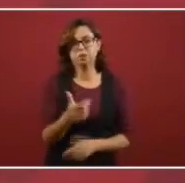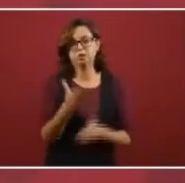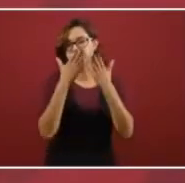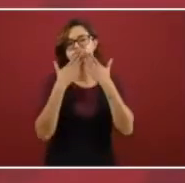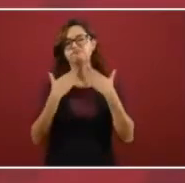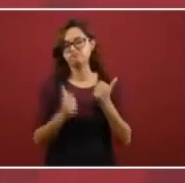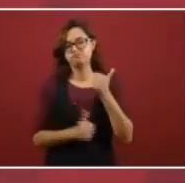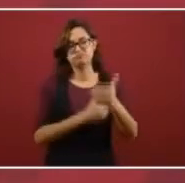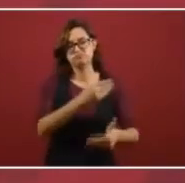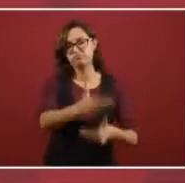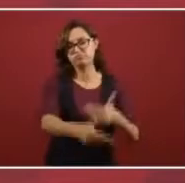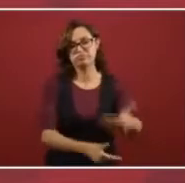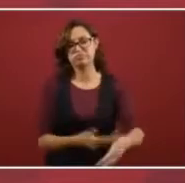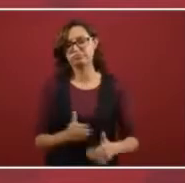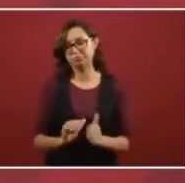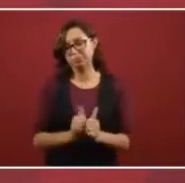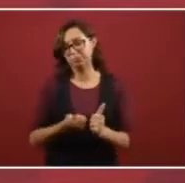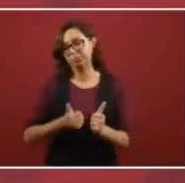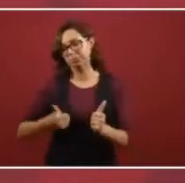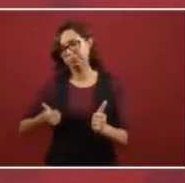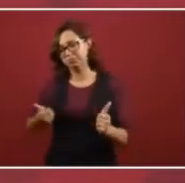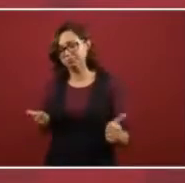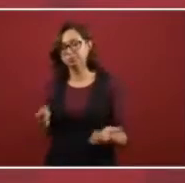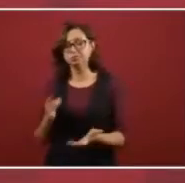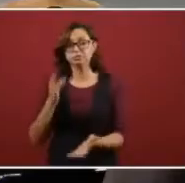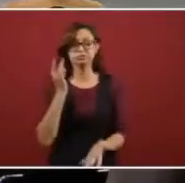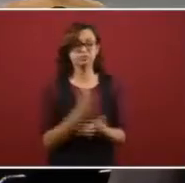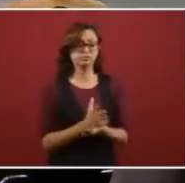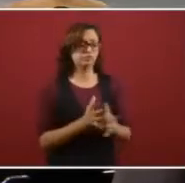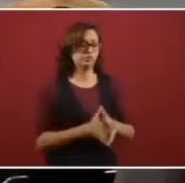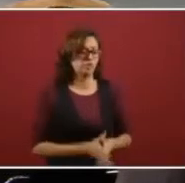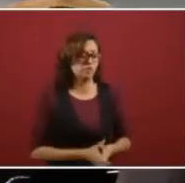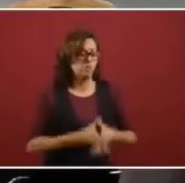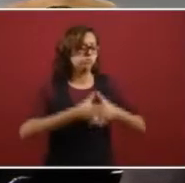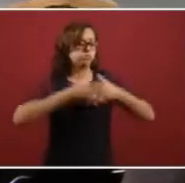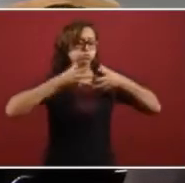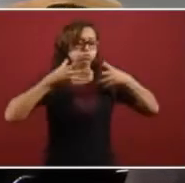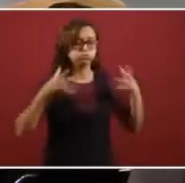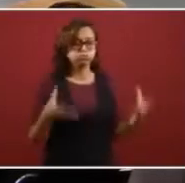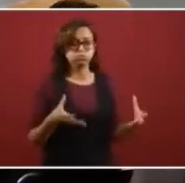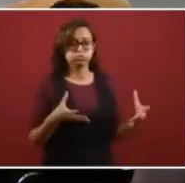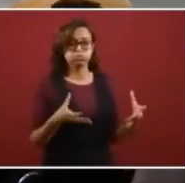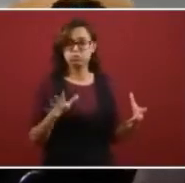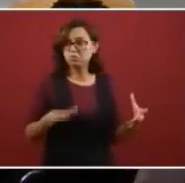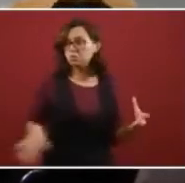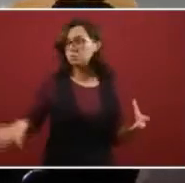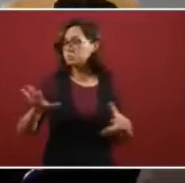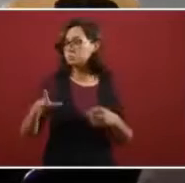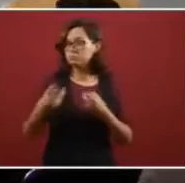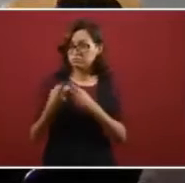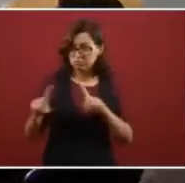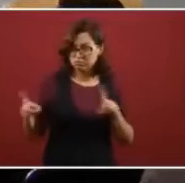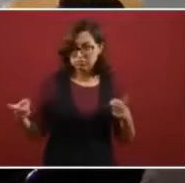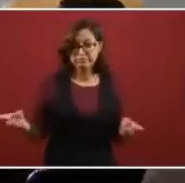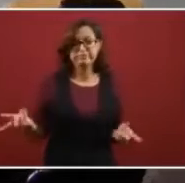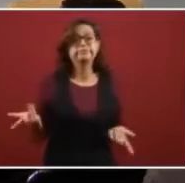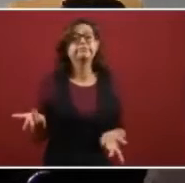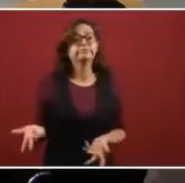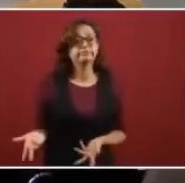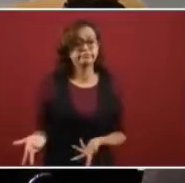is to go backwards. Simply to grow does not mean to develop.